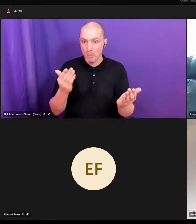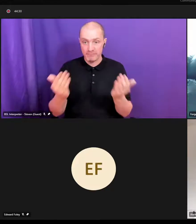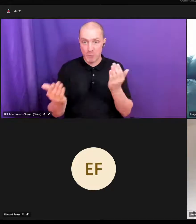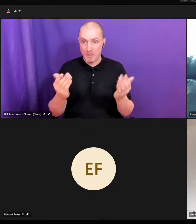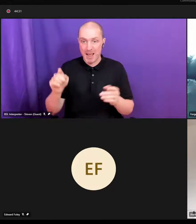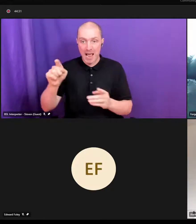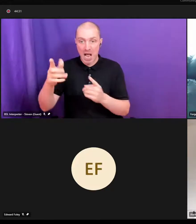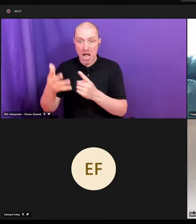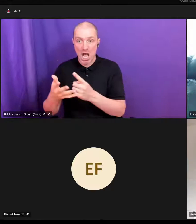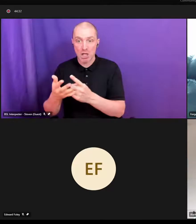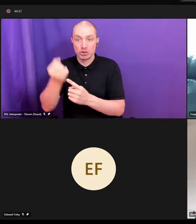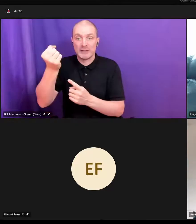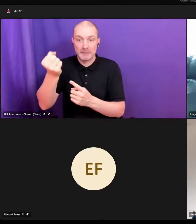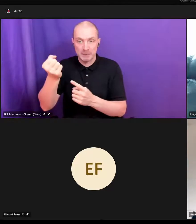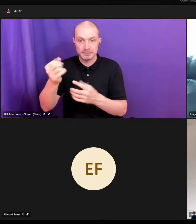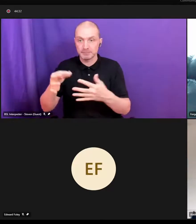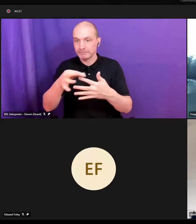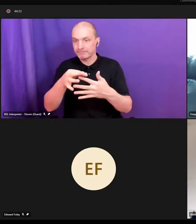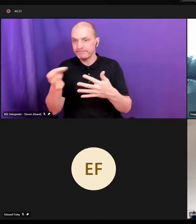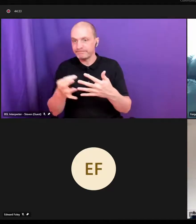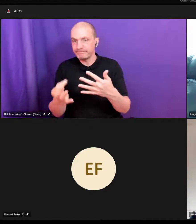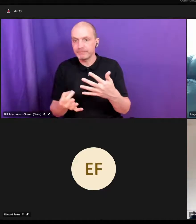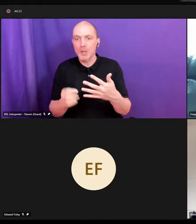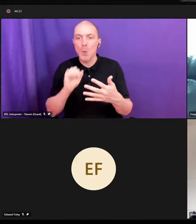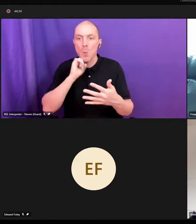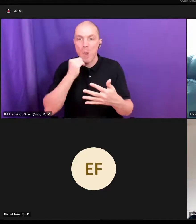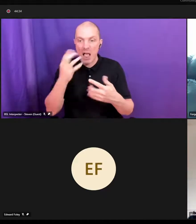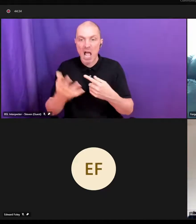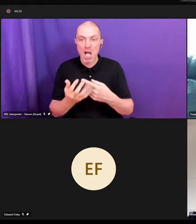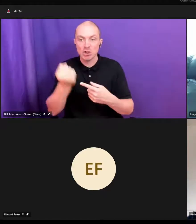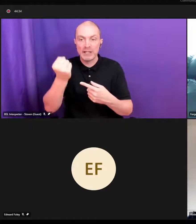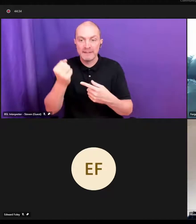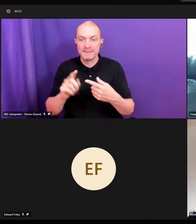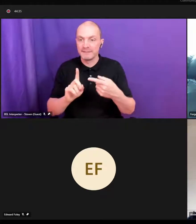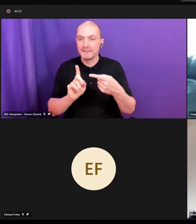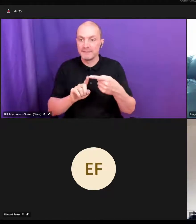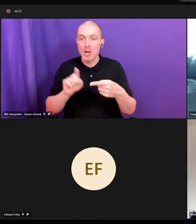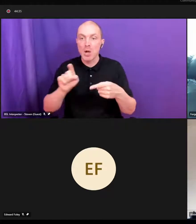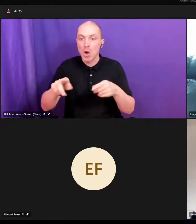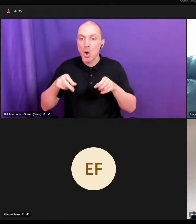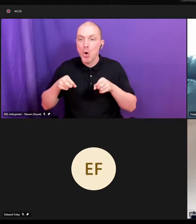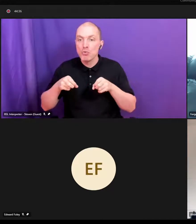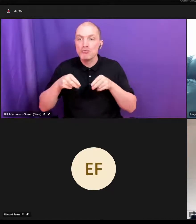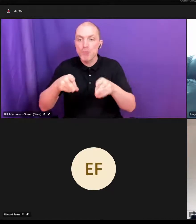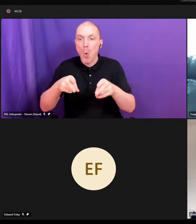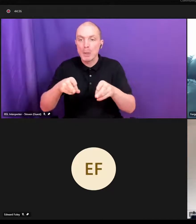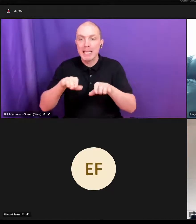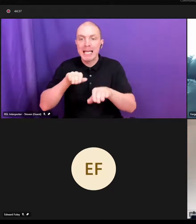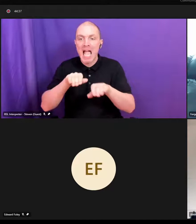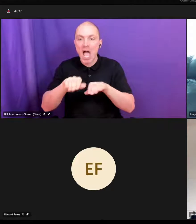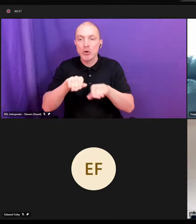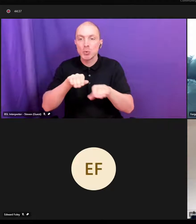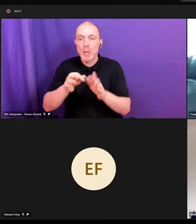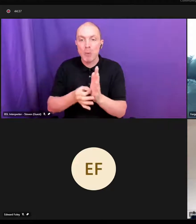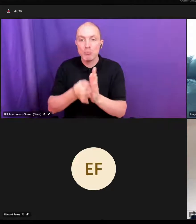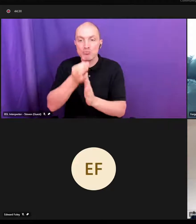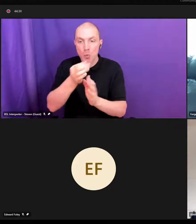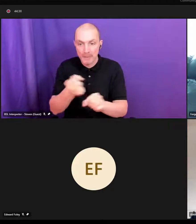few to pick out, Chair. Firstly, in terms of roads carriageway improvement, we